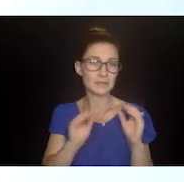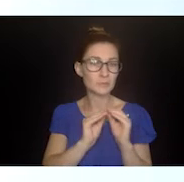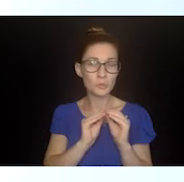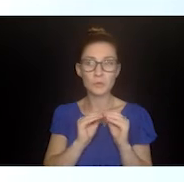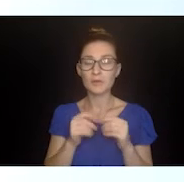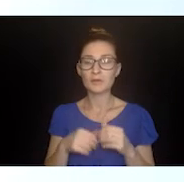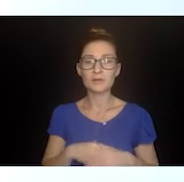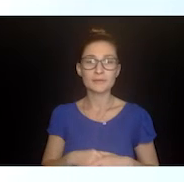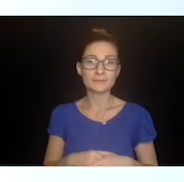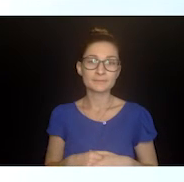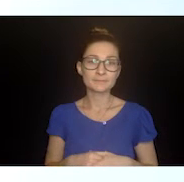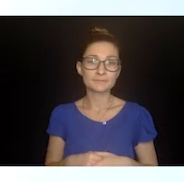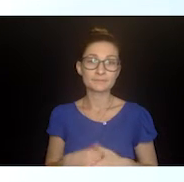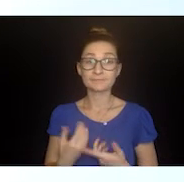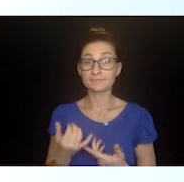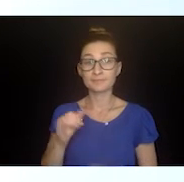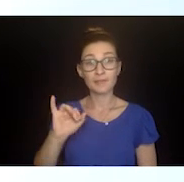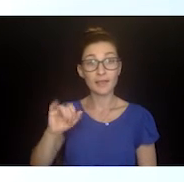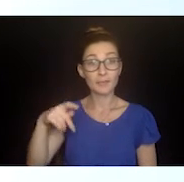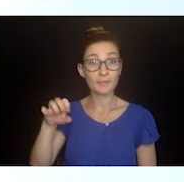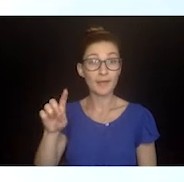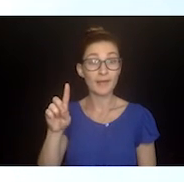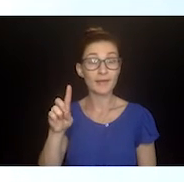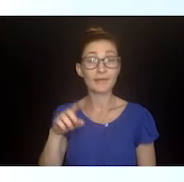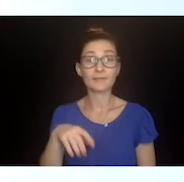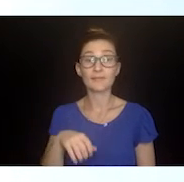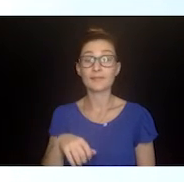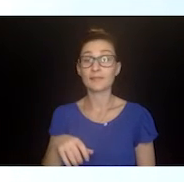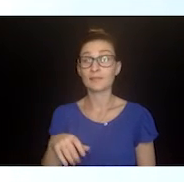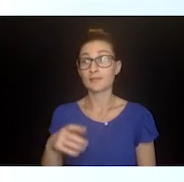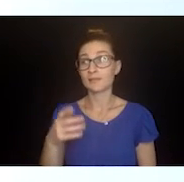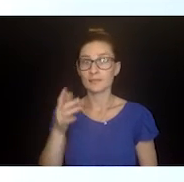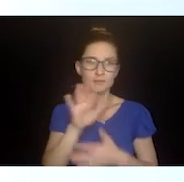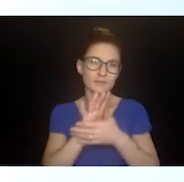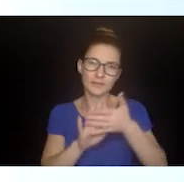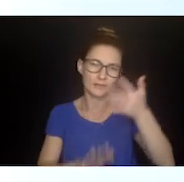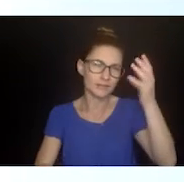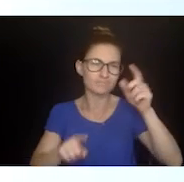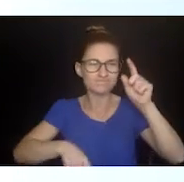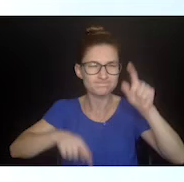didn't want to go any further. The iPad, the PECs,